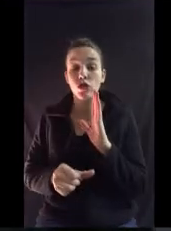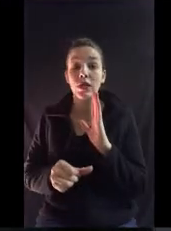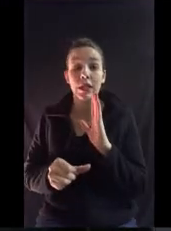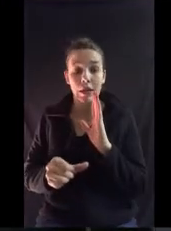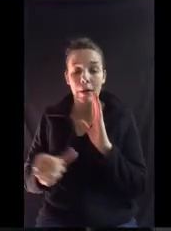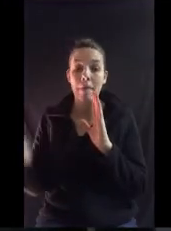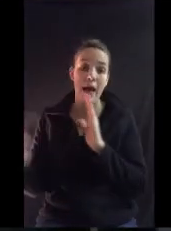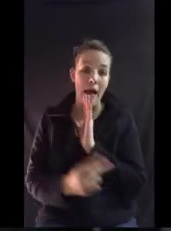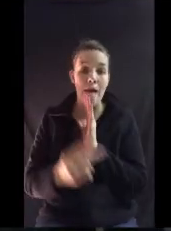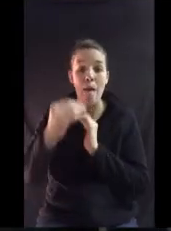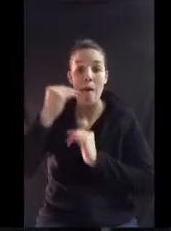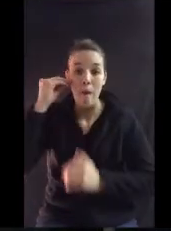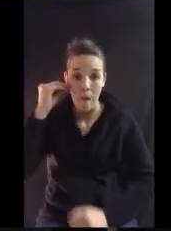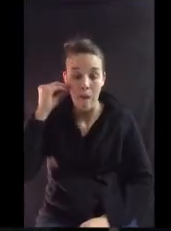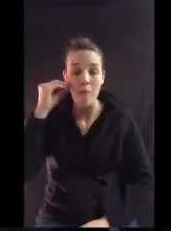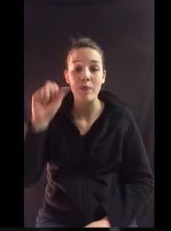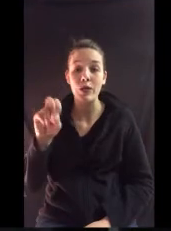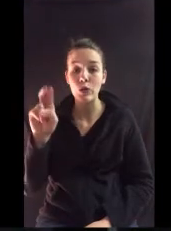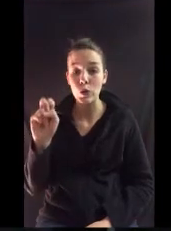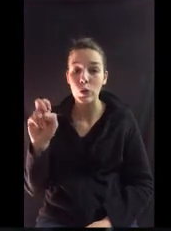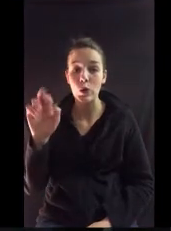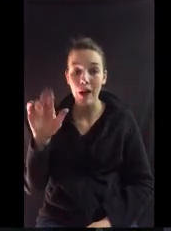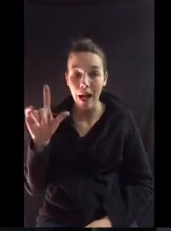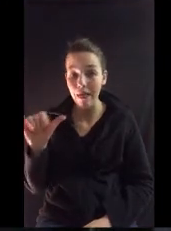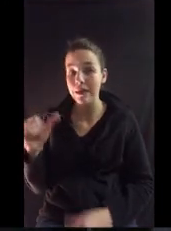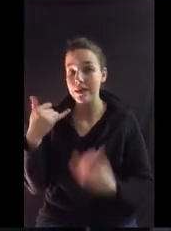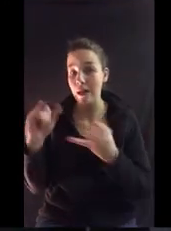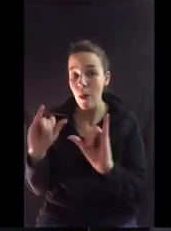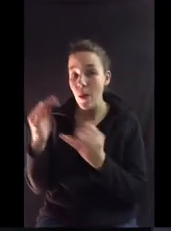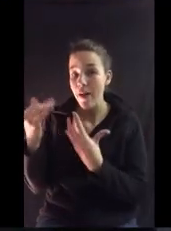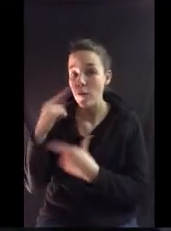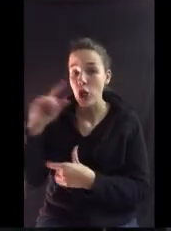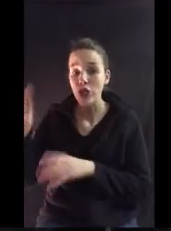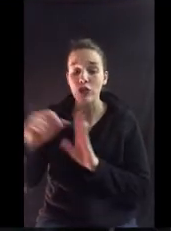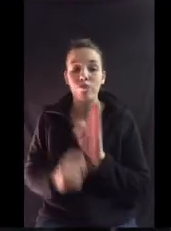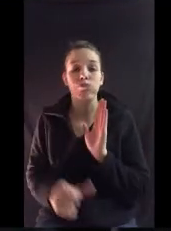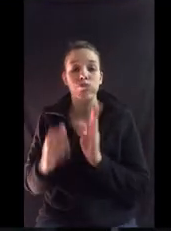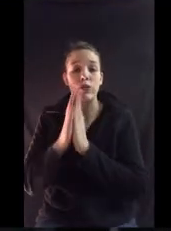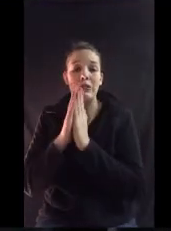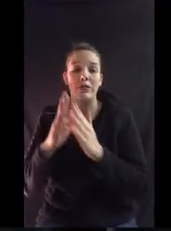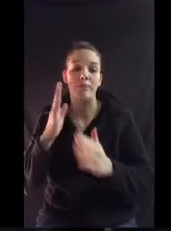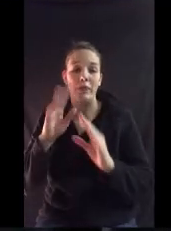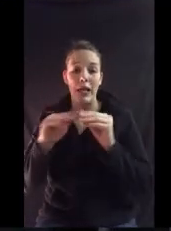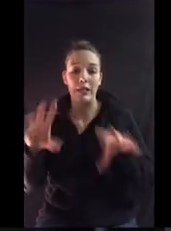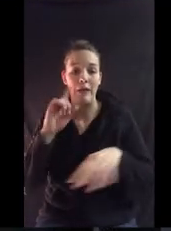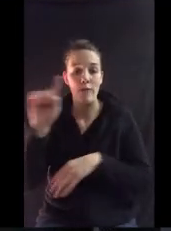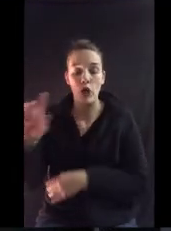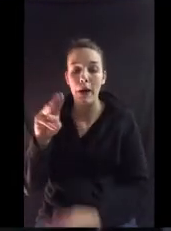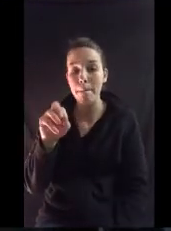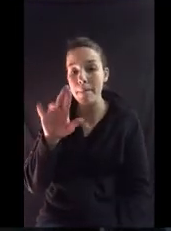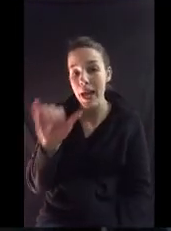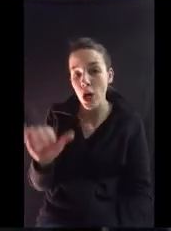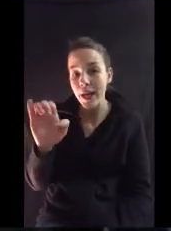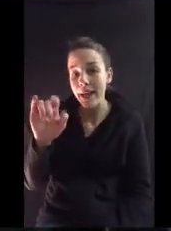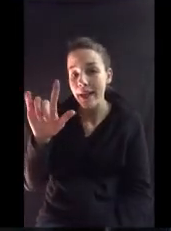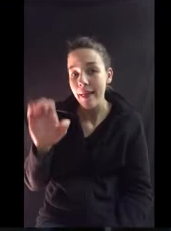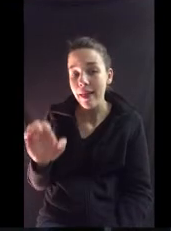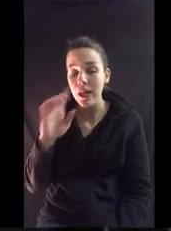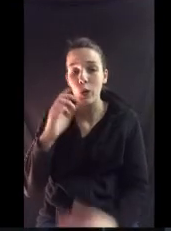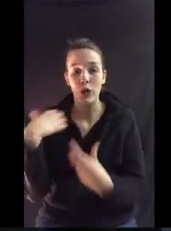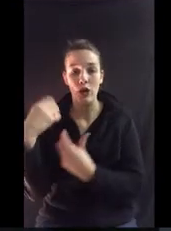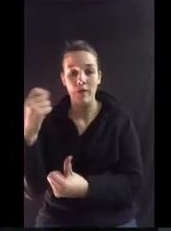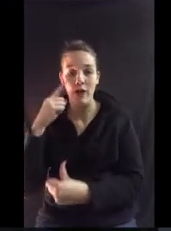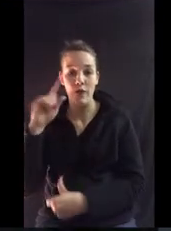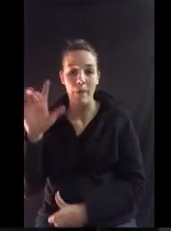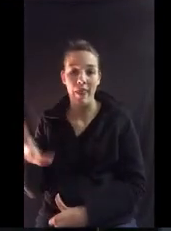underwent surgery and has also returned home. For Sue Crowley, who is awaiting her surgery, and prayers and blessings with her. And then for